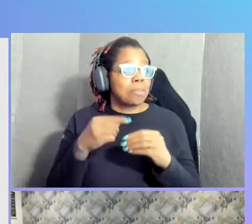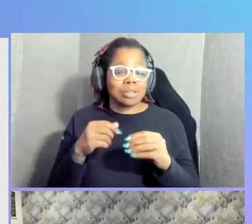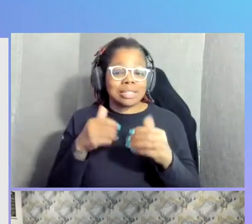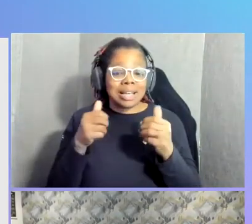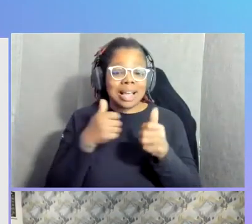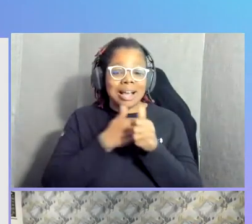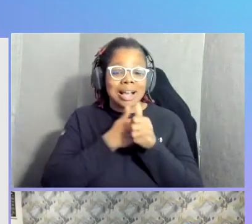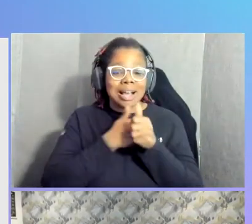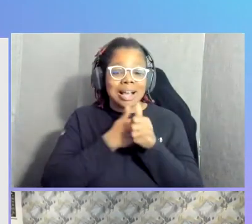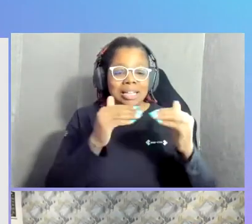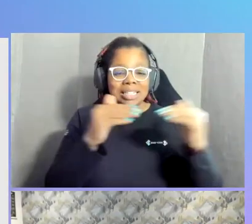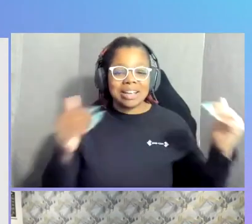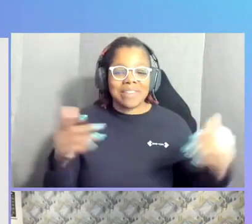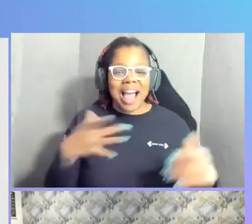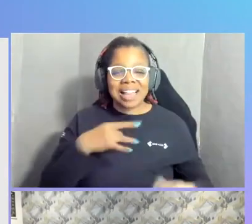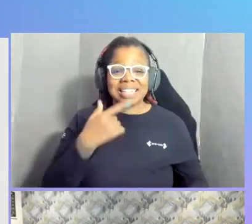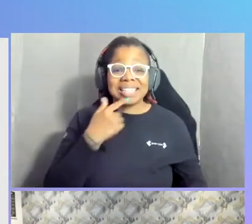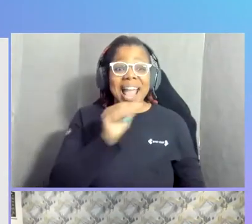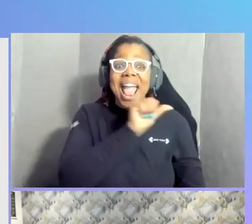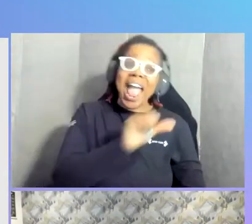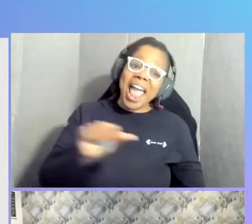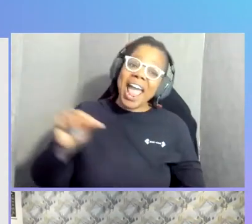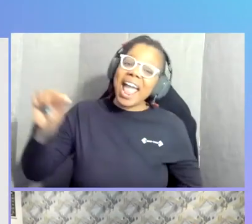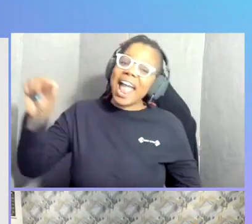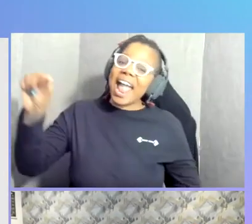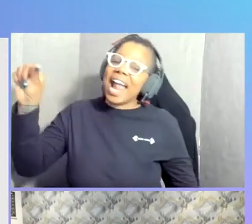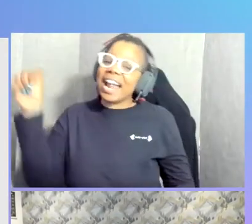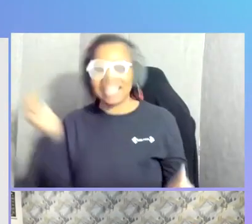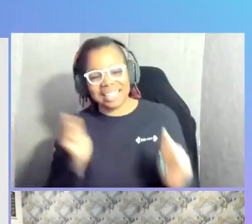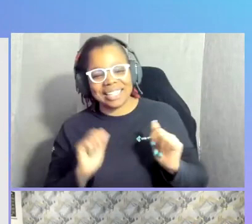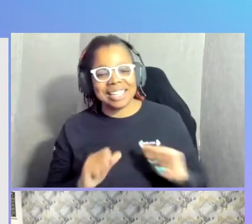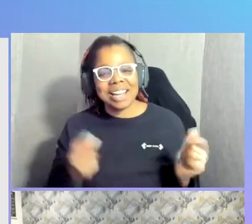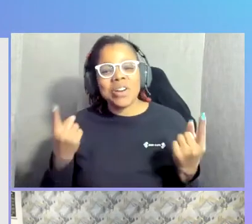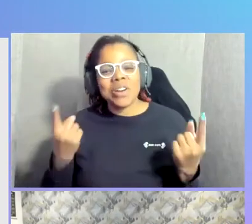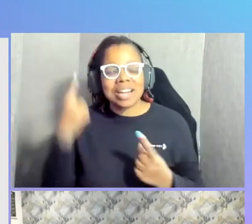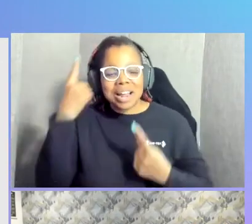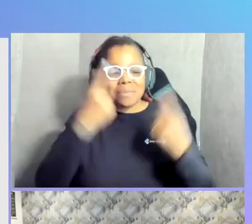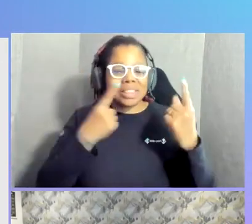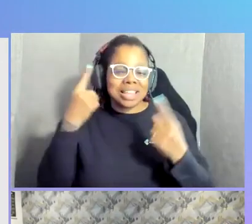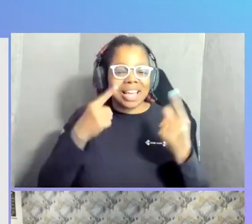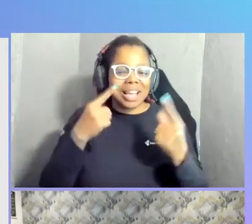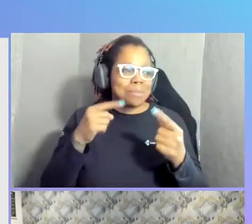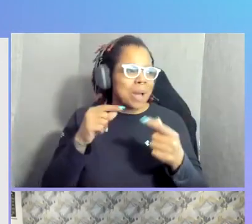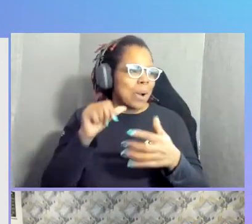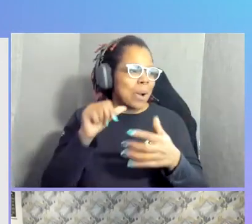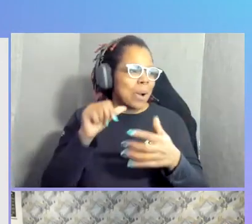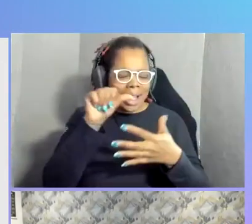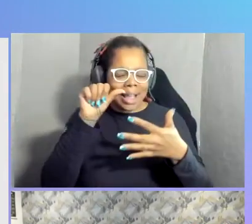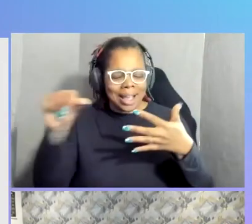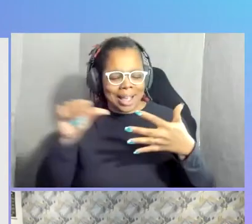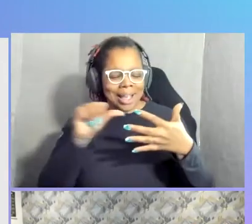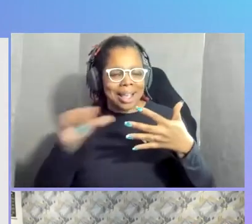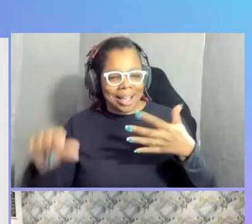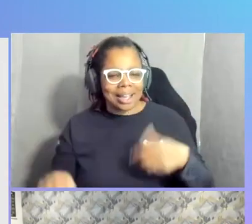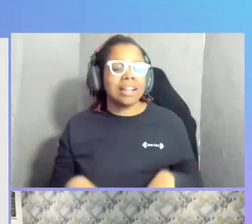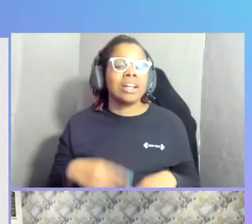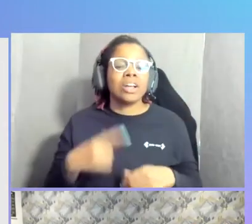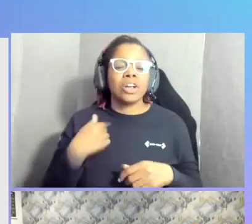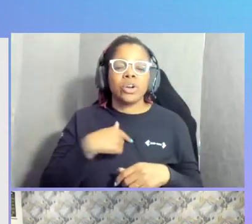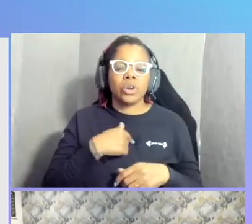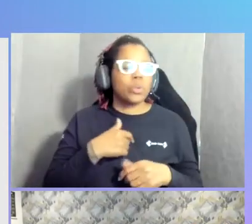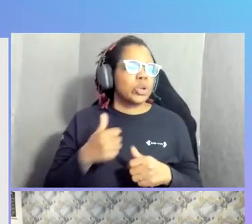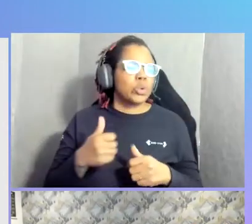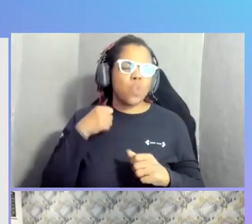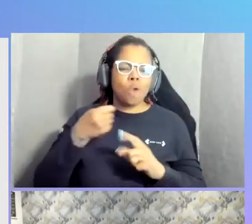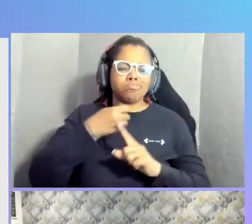levels. I like to say, hey, we think about a bunch of A's. We won't go too deep